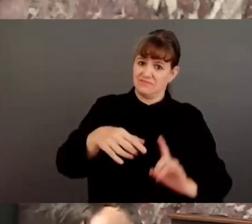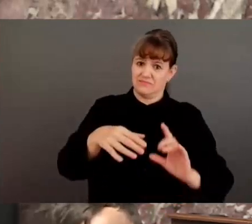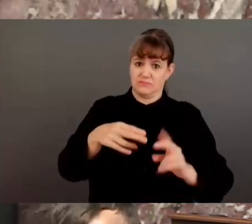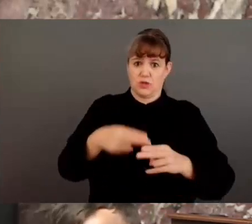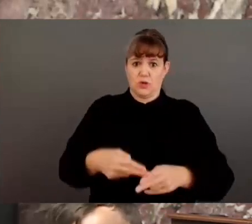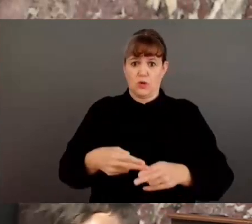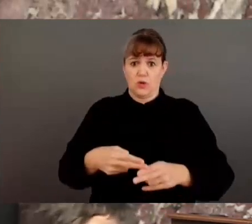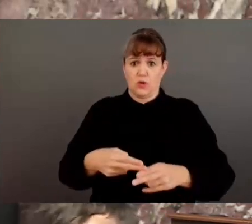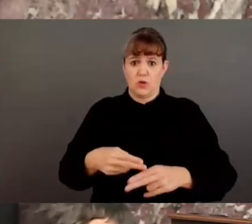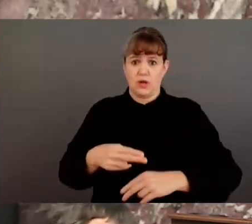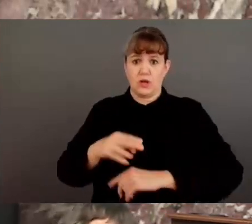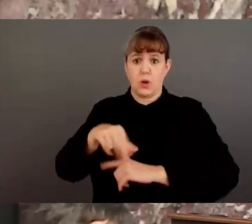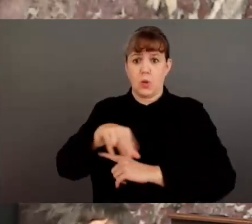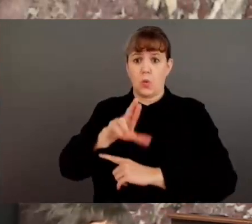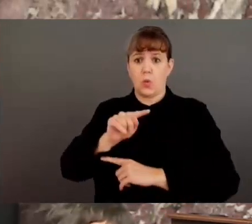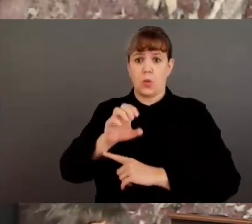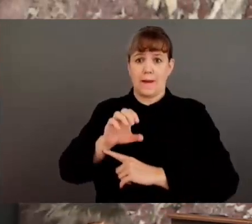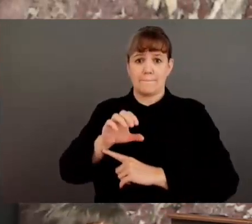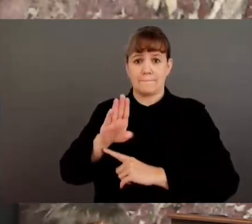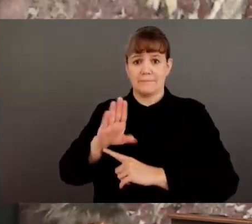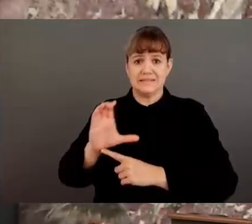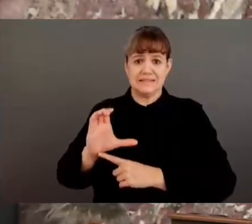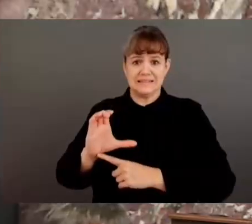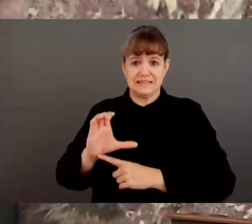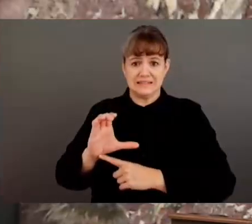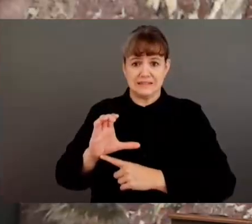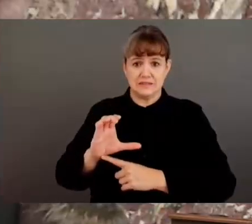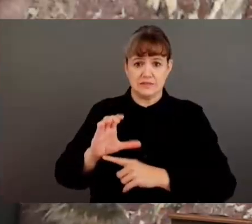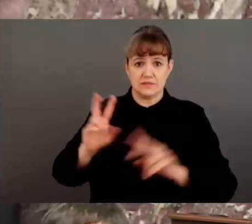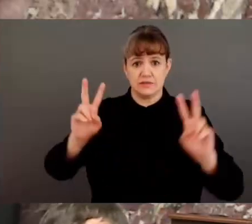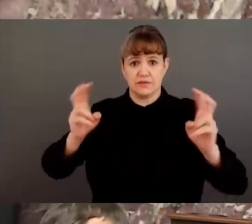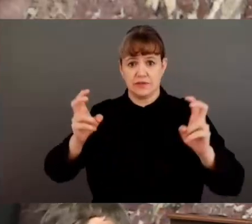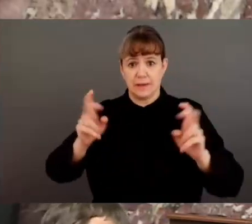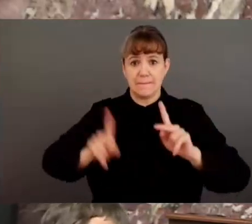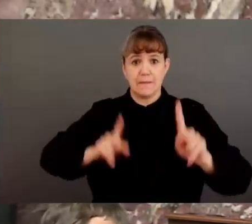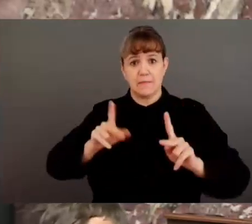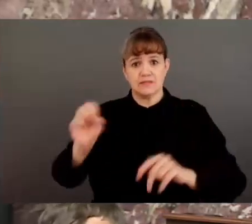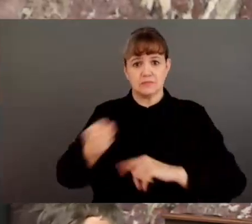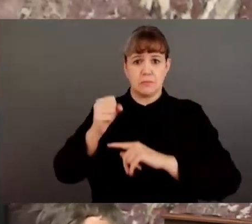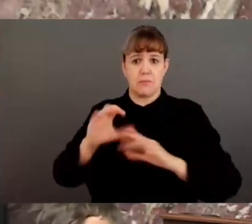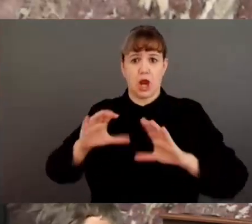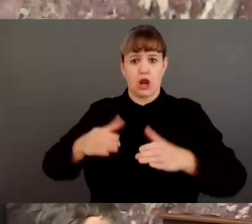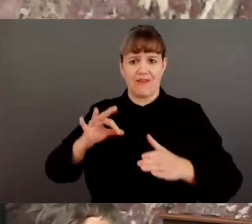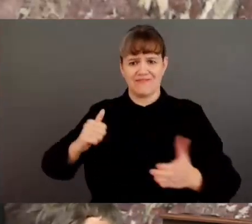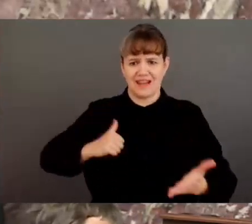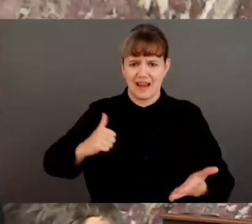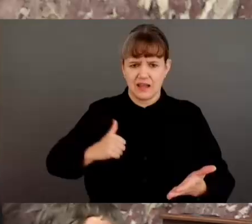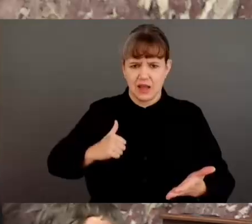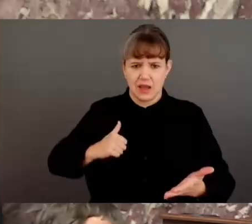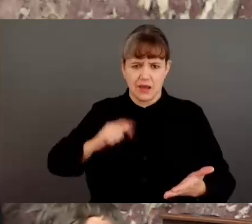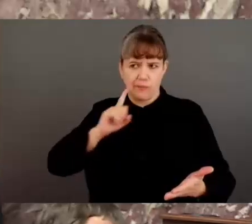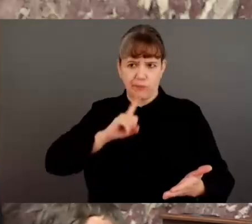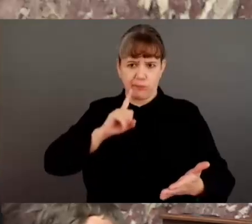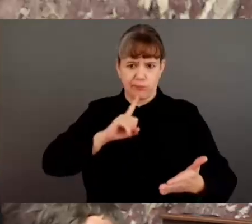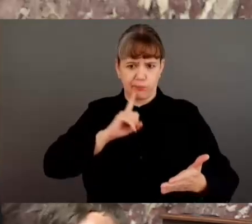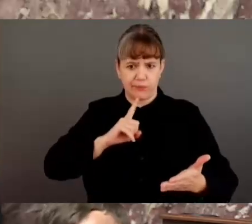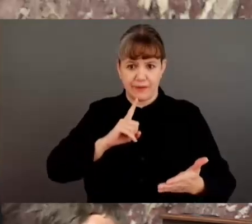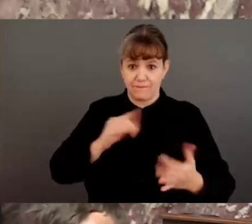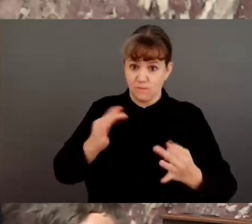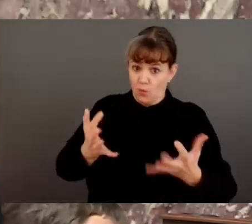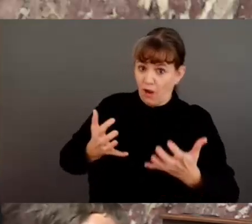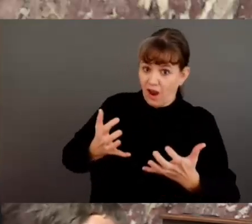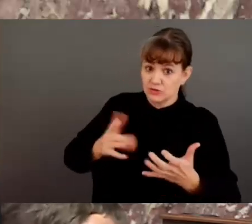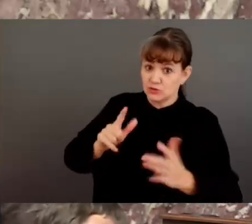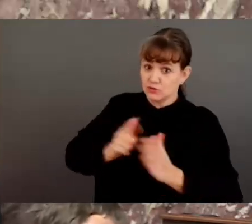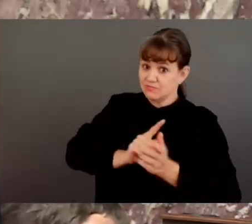of Canada, Honourable Speaker. If the member wants to reform immigration, we're open to having conversations. We've been urging the federal government to do